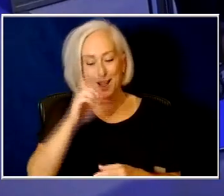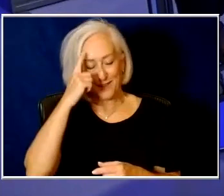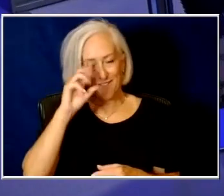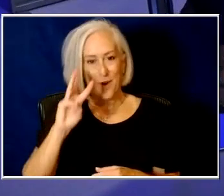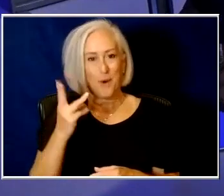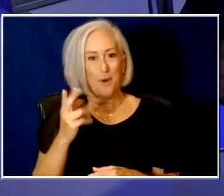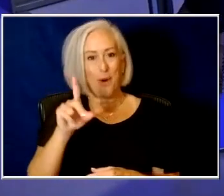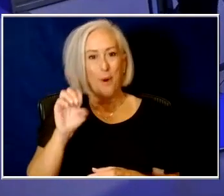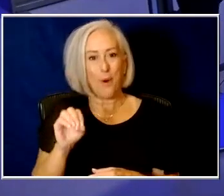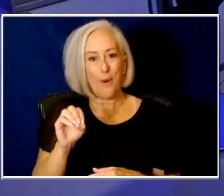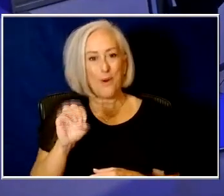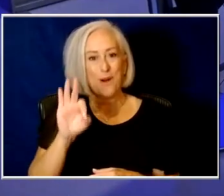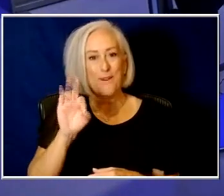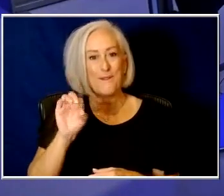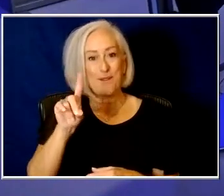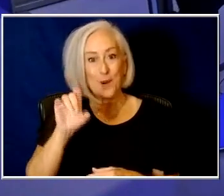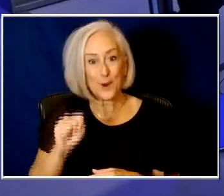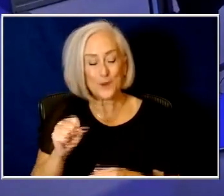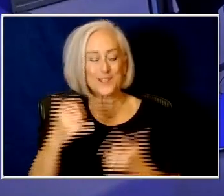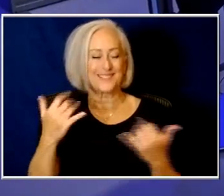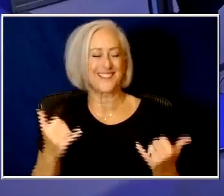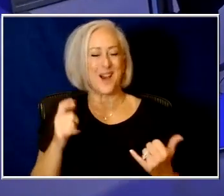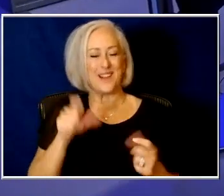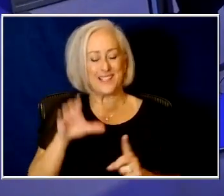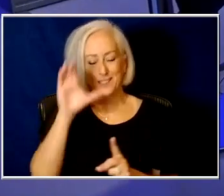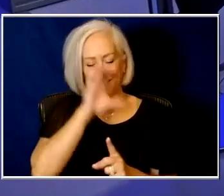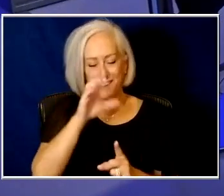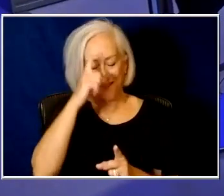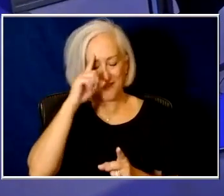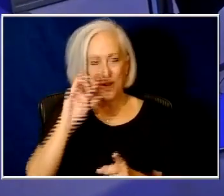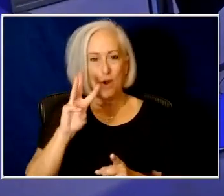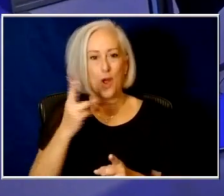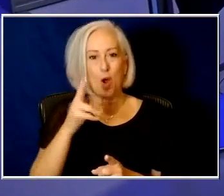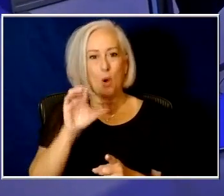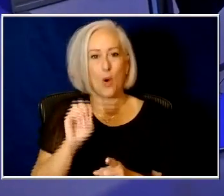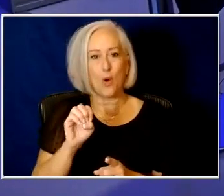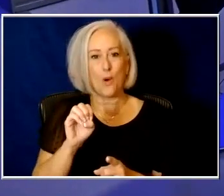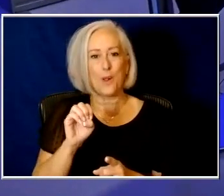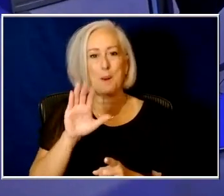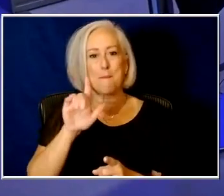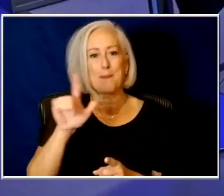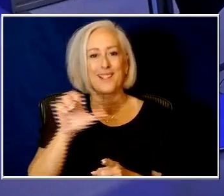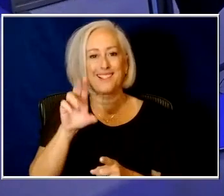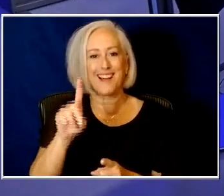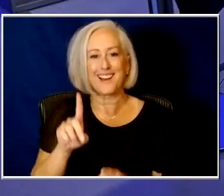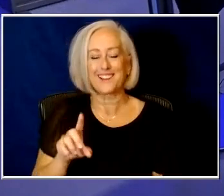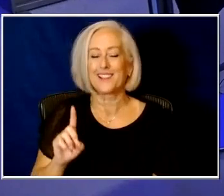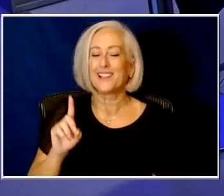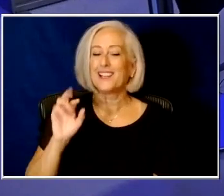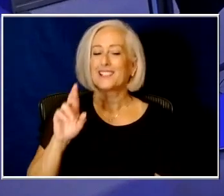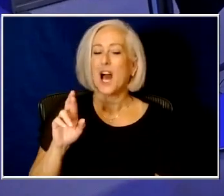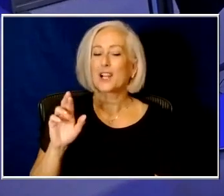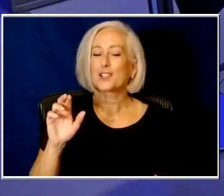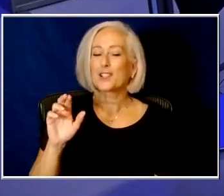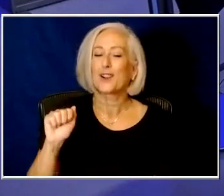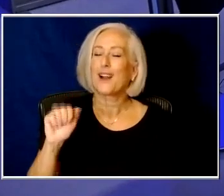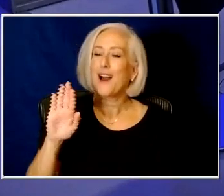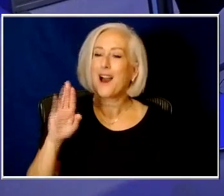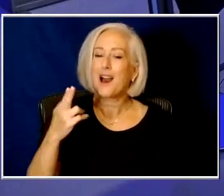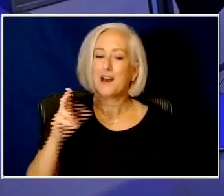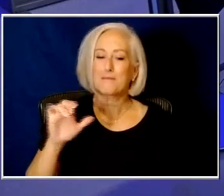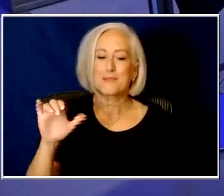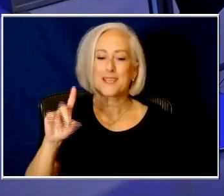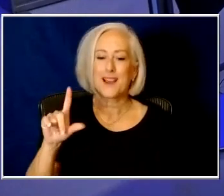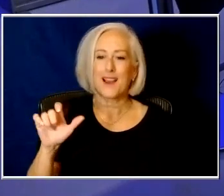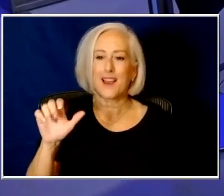little to the right. All right. Dr. Abhyankar, tell us a little bit about the options for a patient who doesn't have a match.